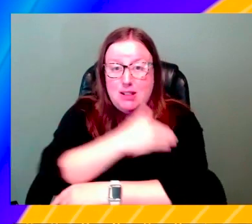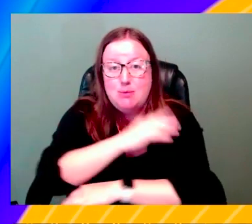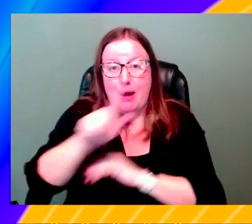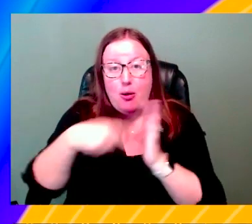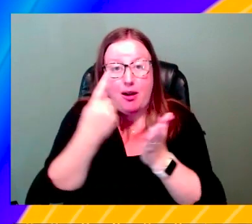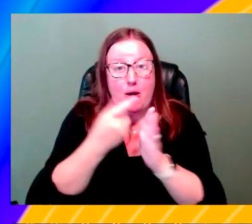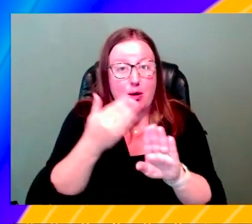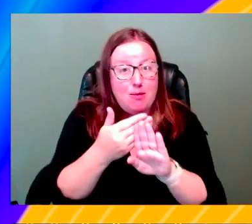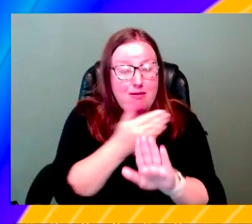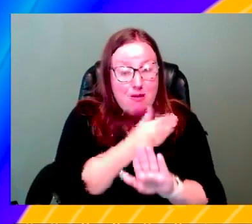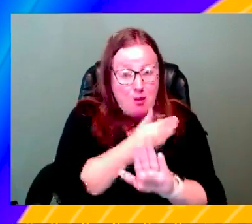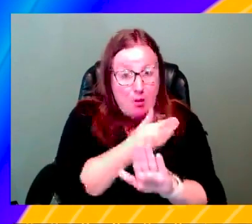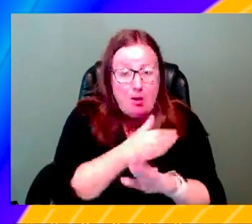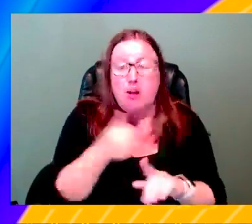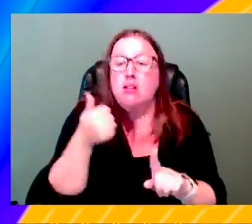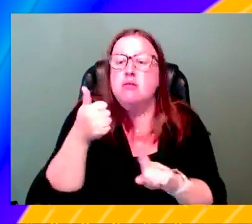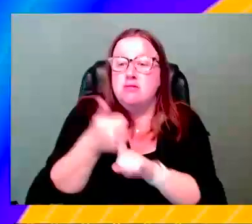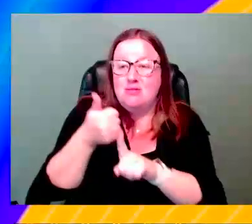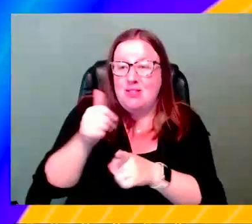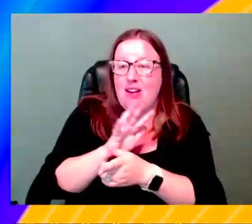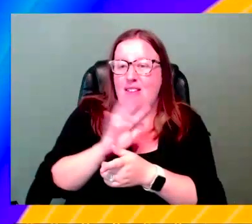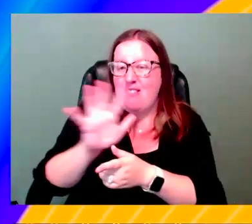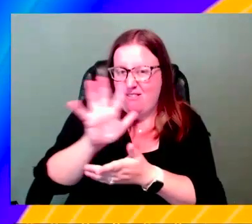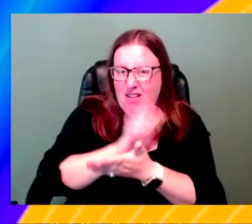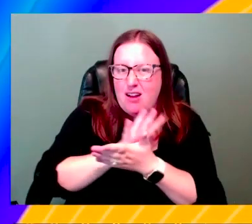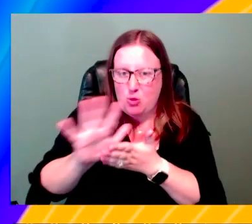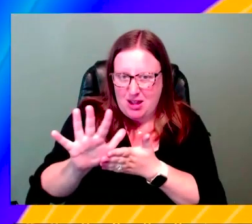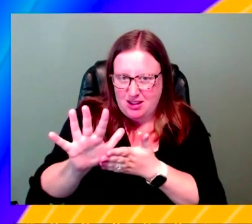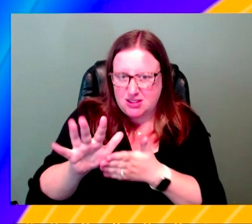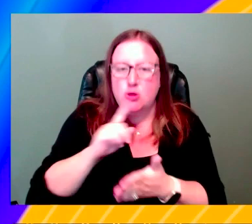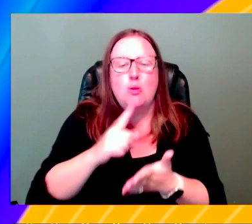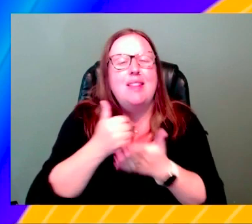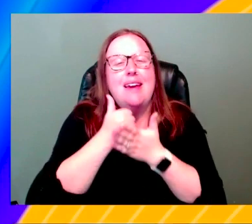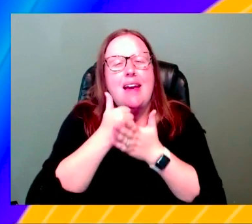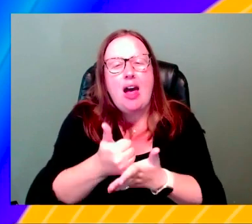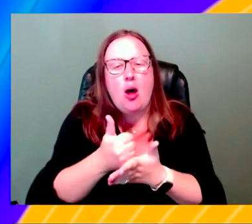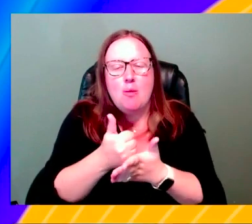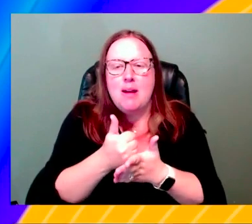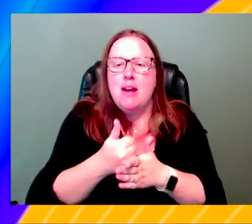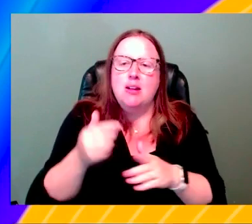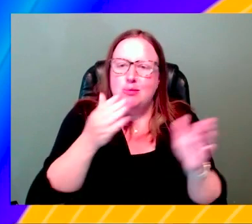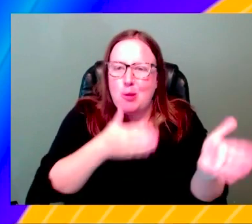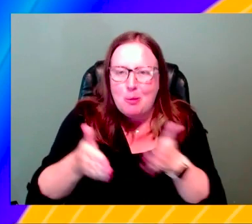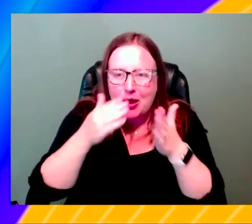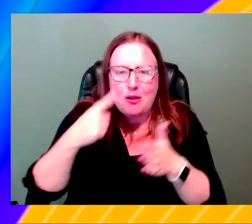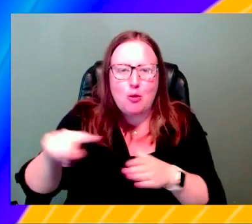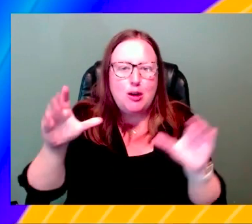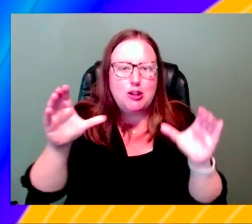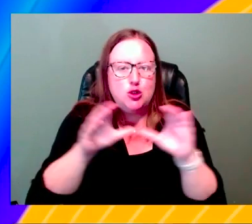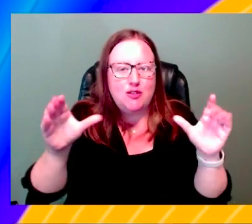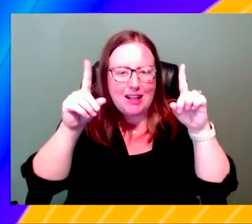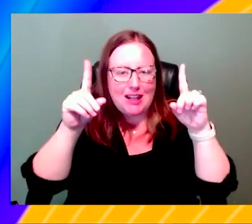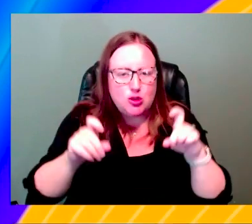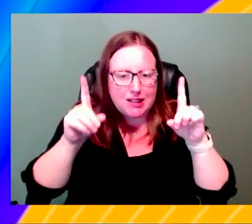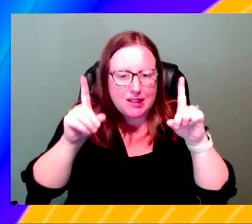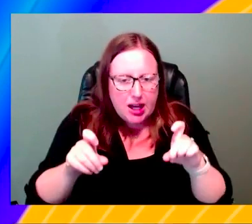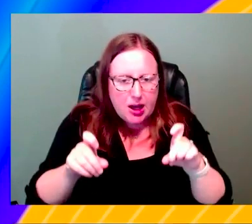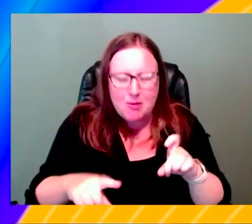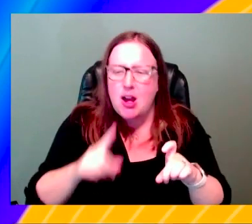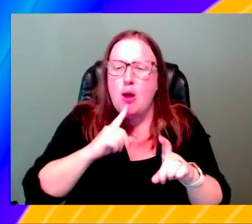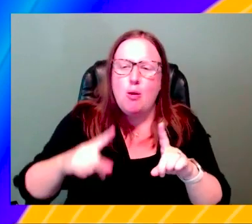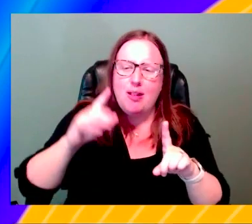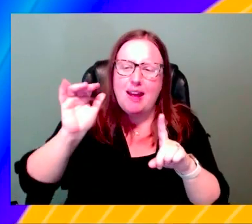a 5-week series helping our learners prepare for their certification exam. And it breaks down the